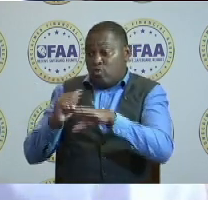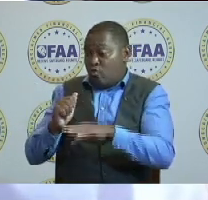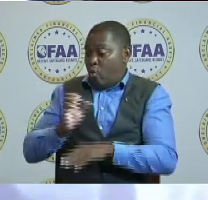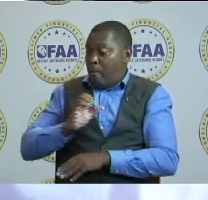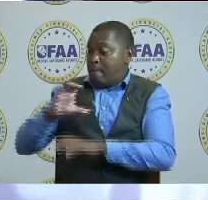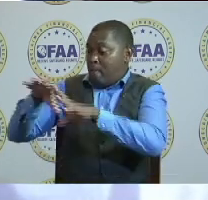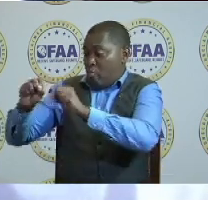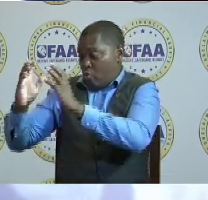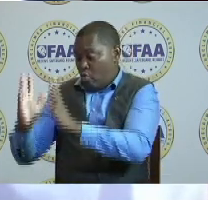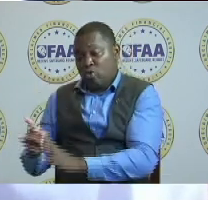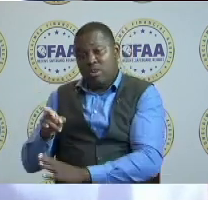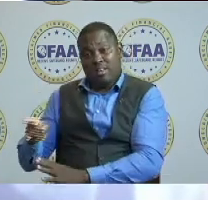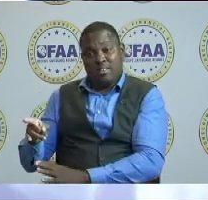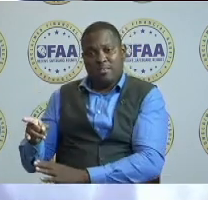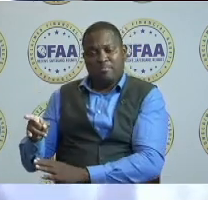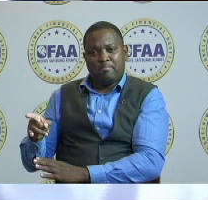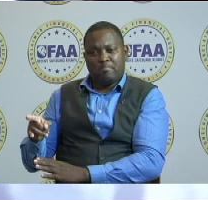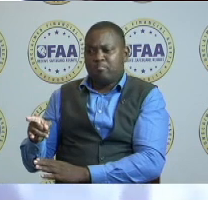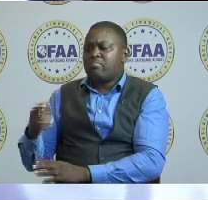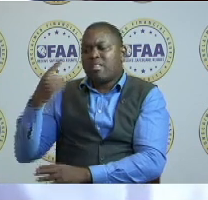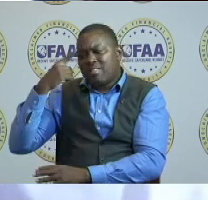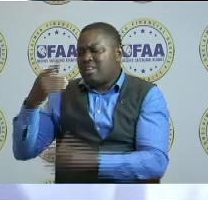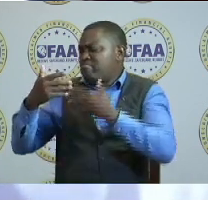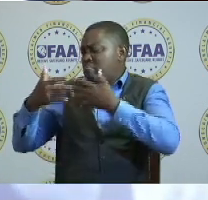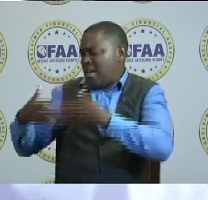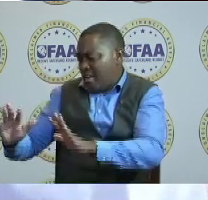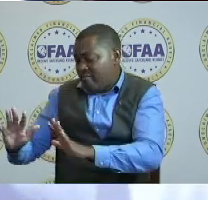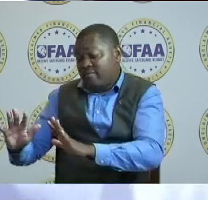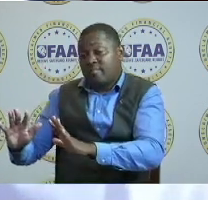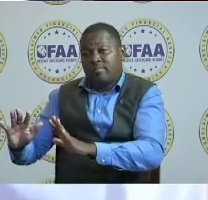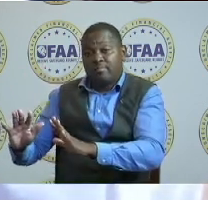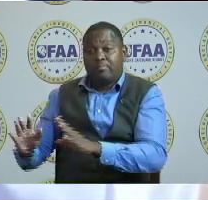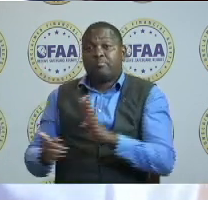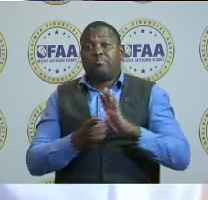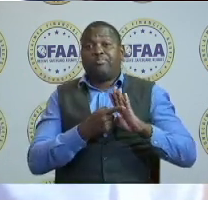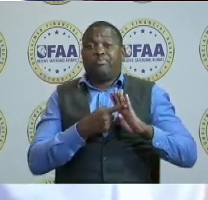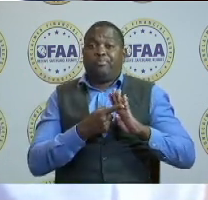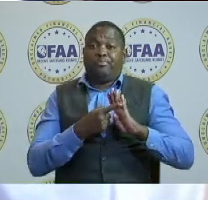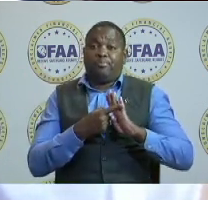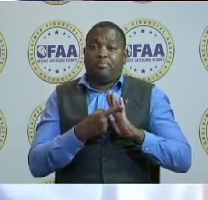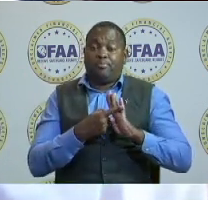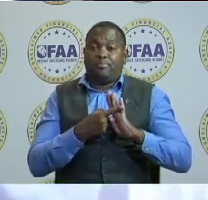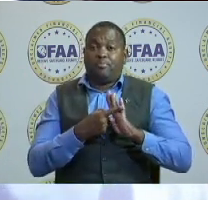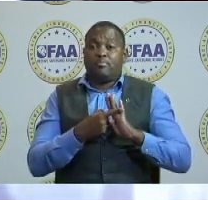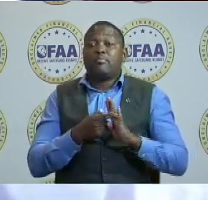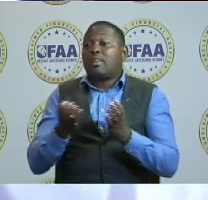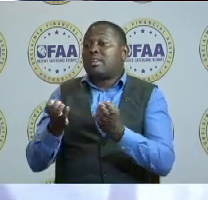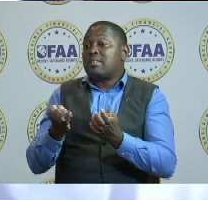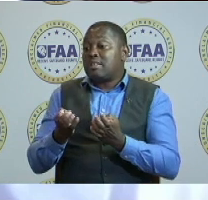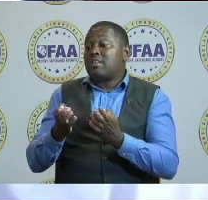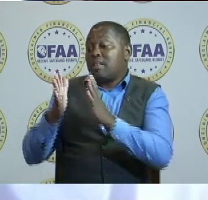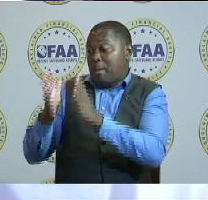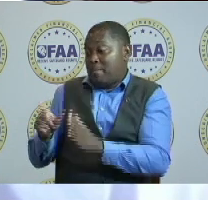assets, which are deemed to have been abandoned. Number four, requirement on the holders to deliver an